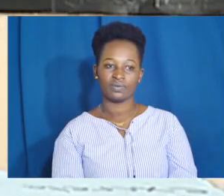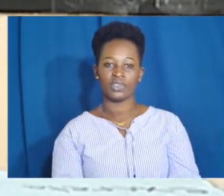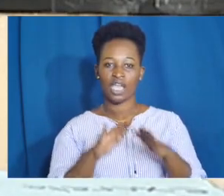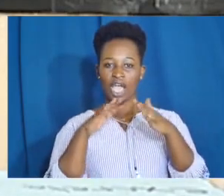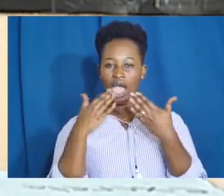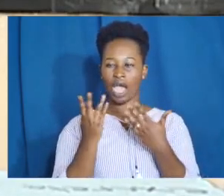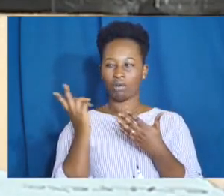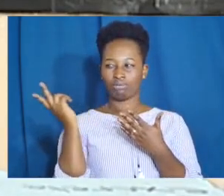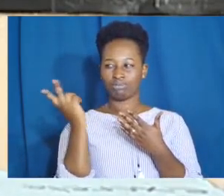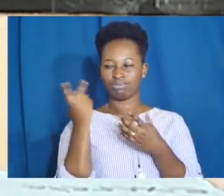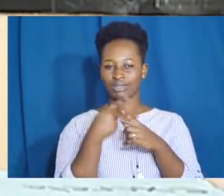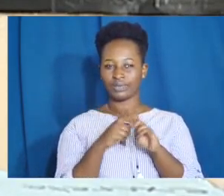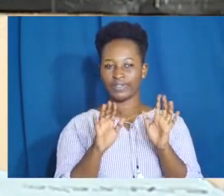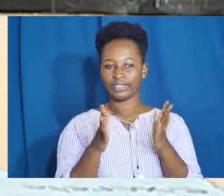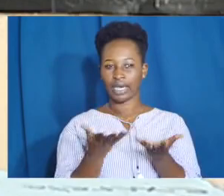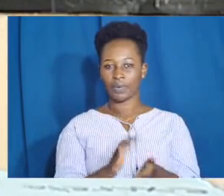How are these different?